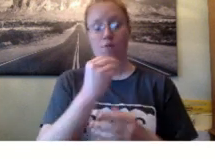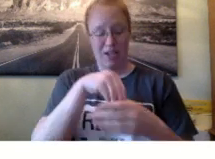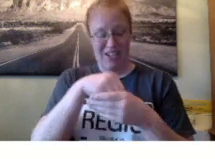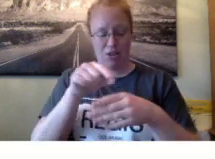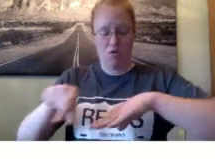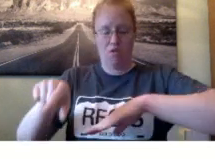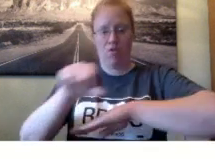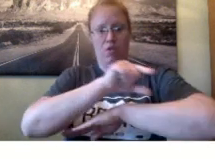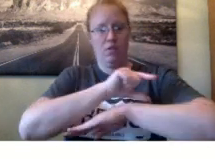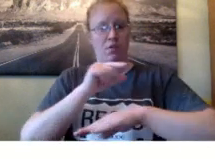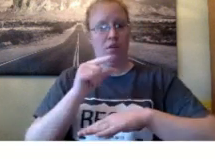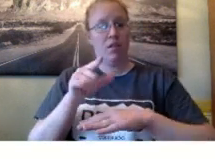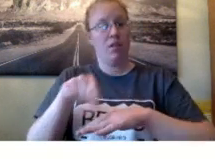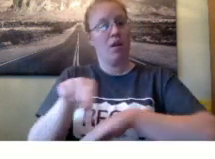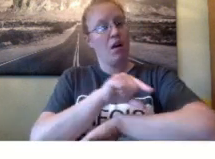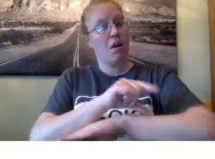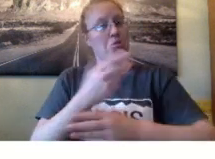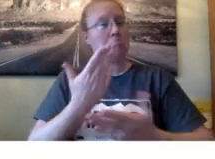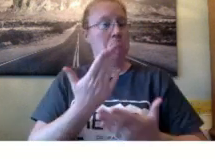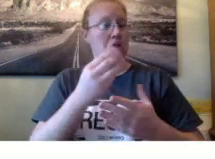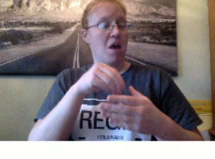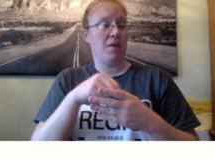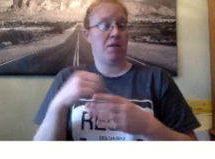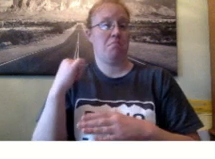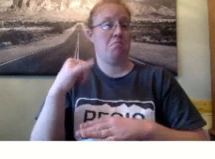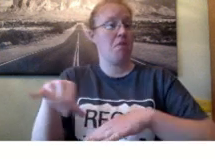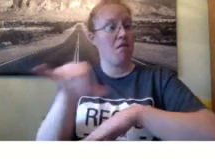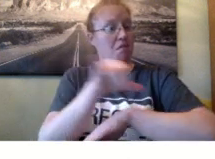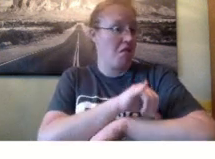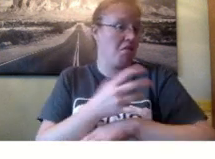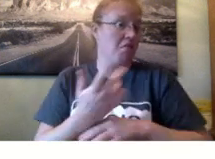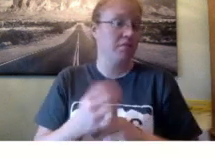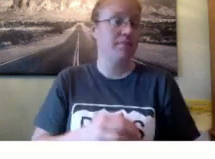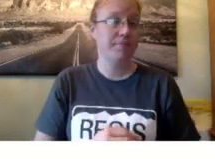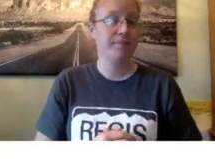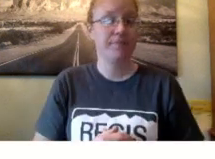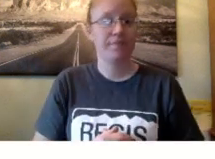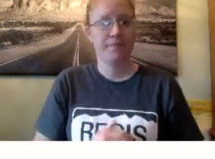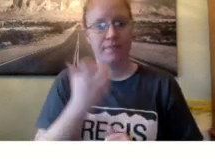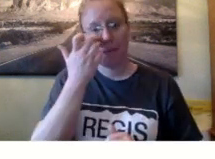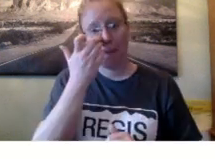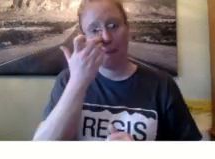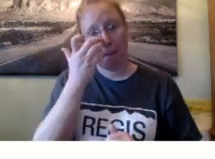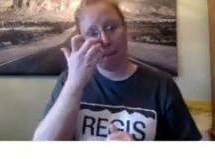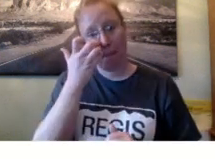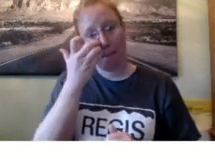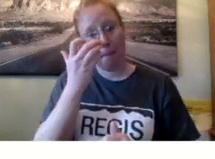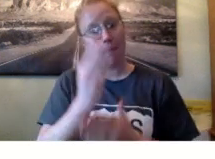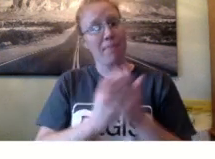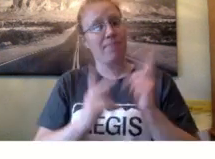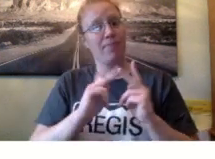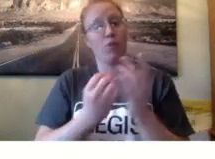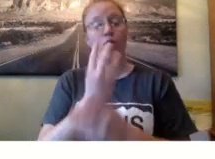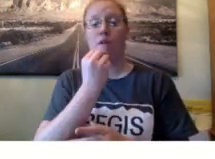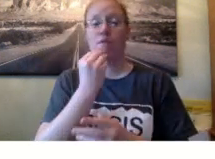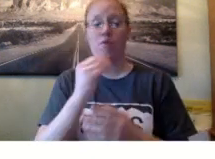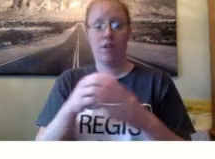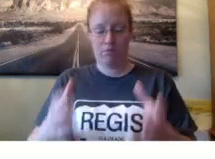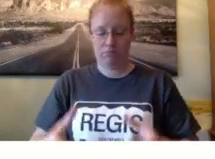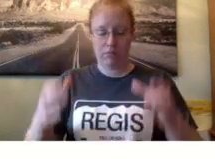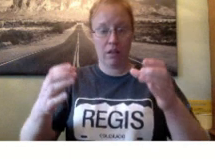in gardens. The gardens may be in backyards. Some people grow food in pots. The